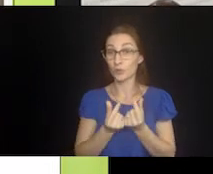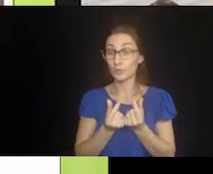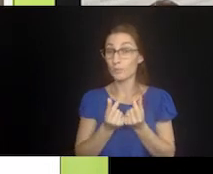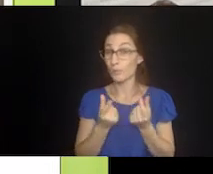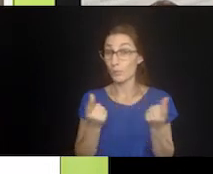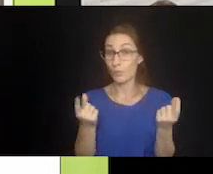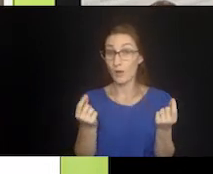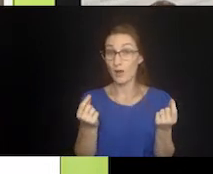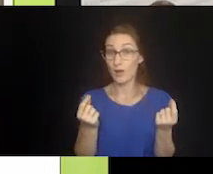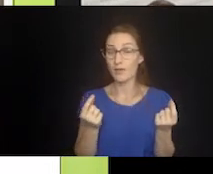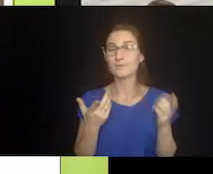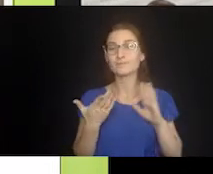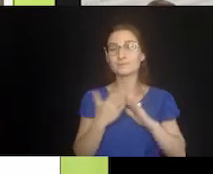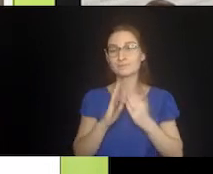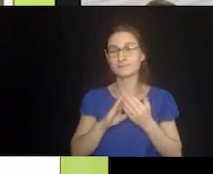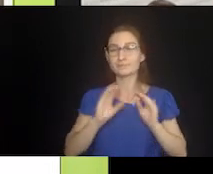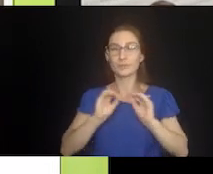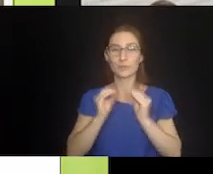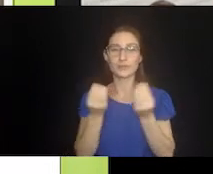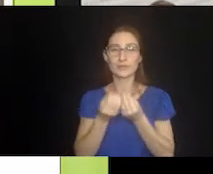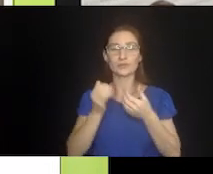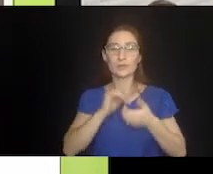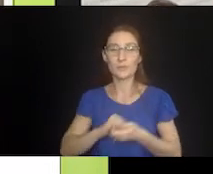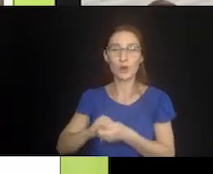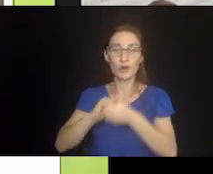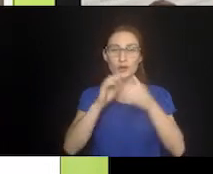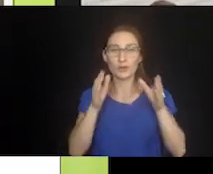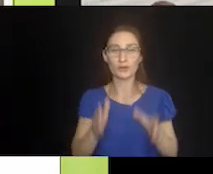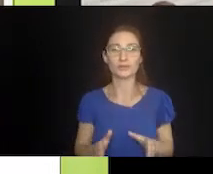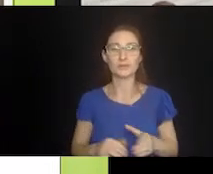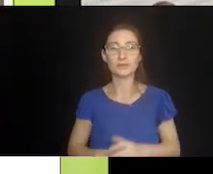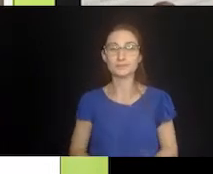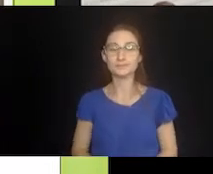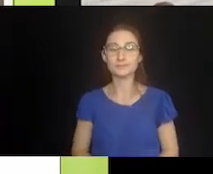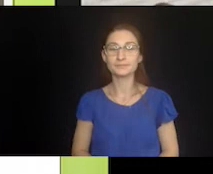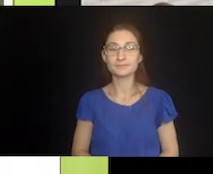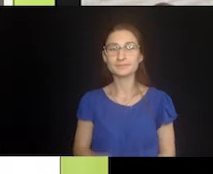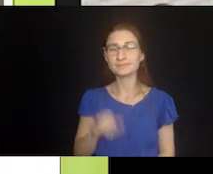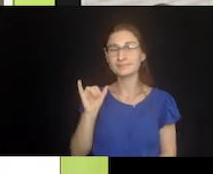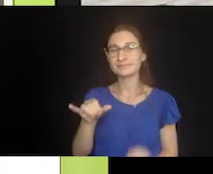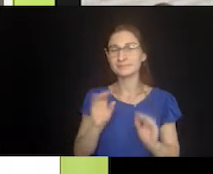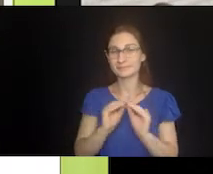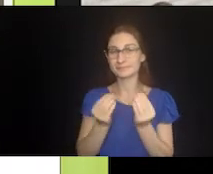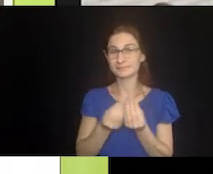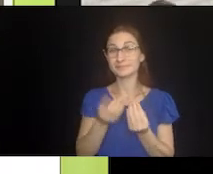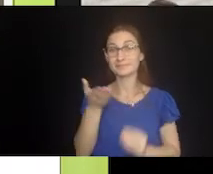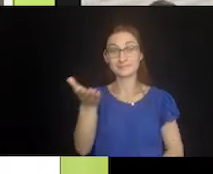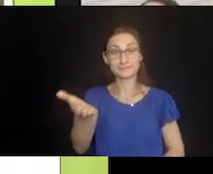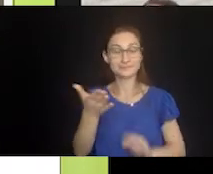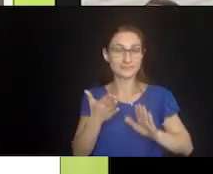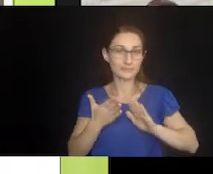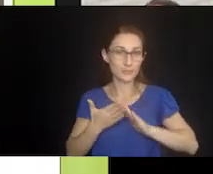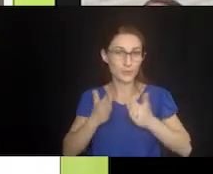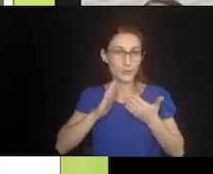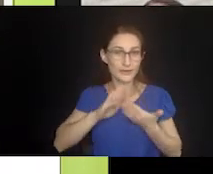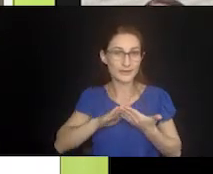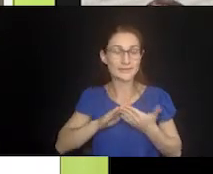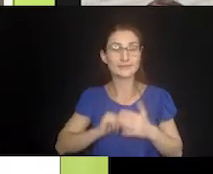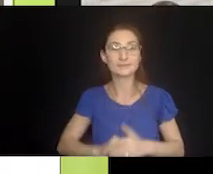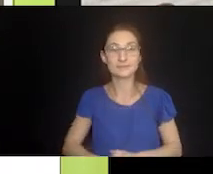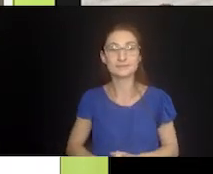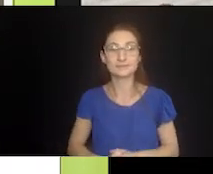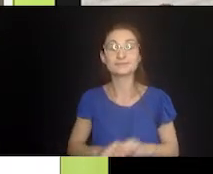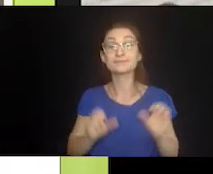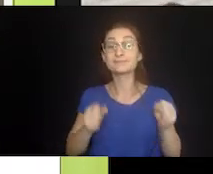next group of people that you want to look at are community partners. These are organizations in